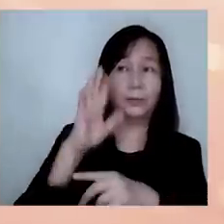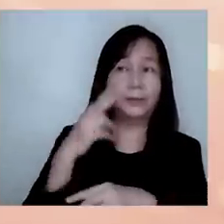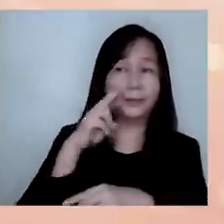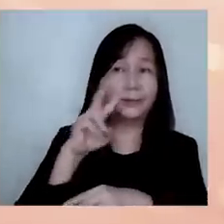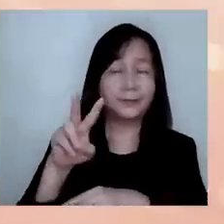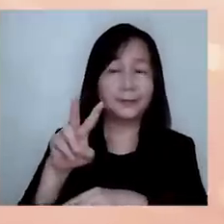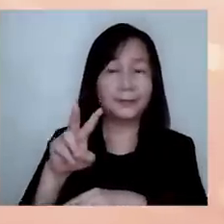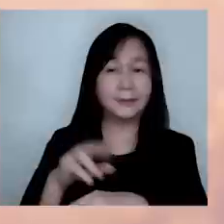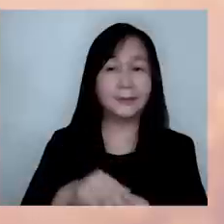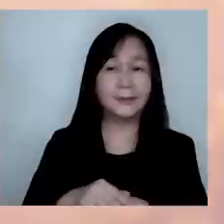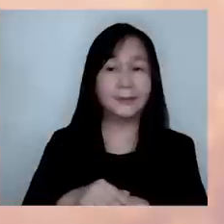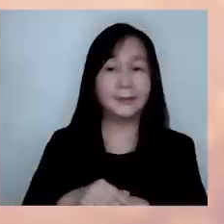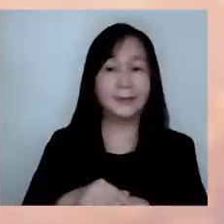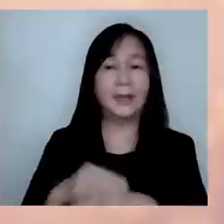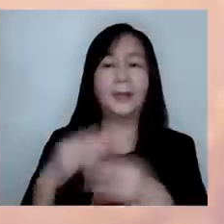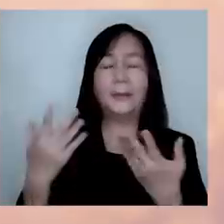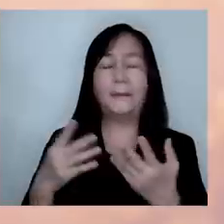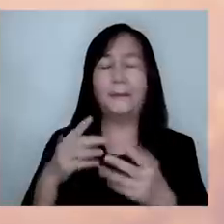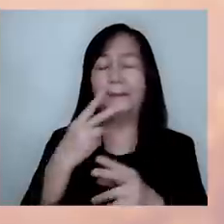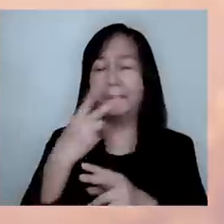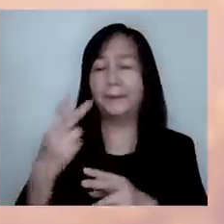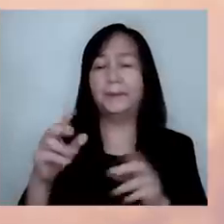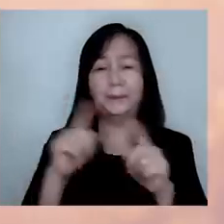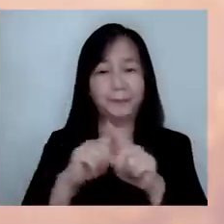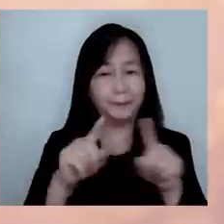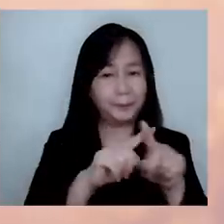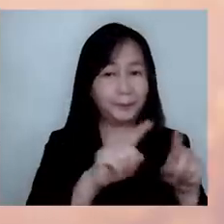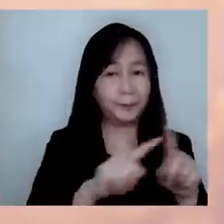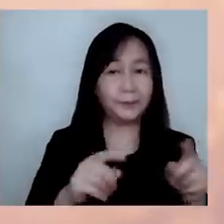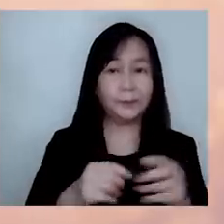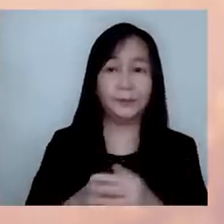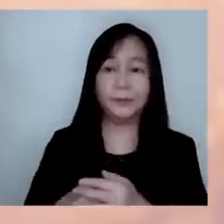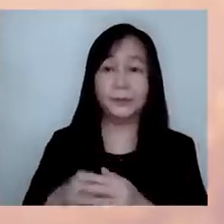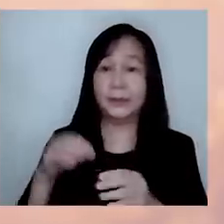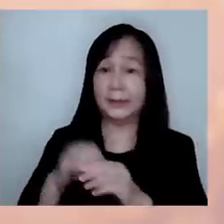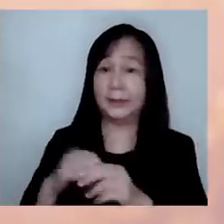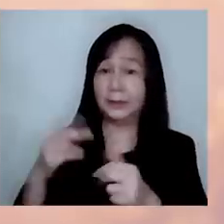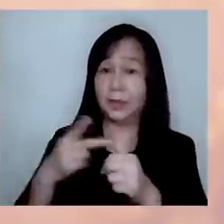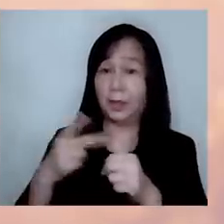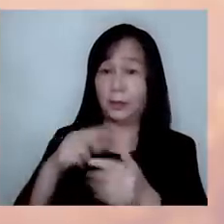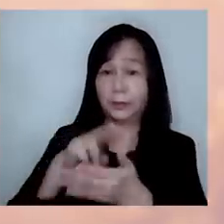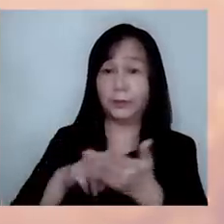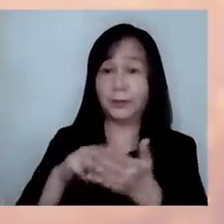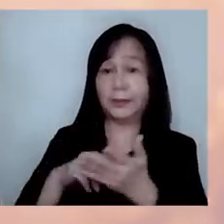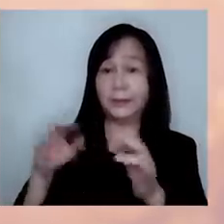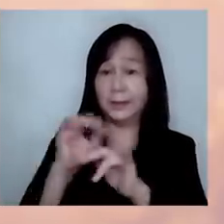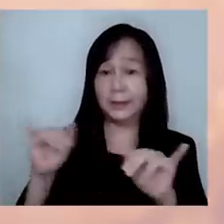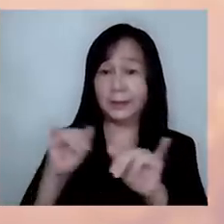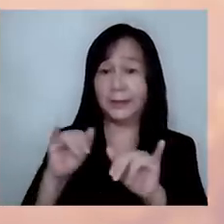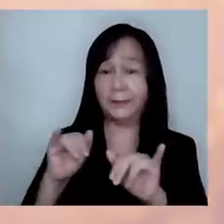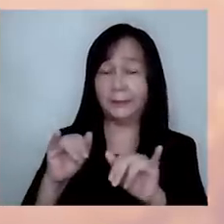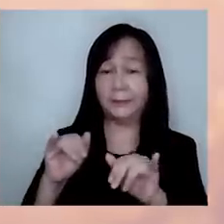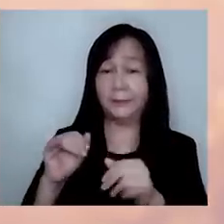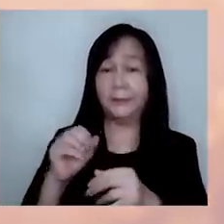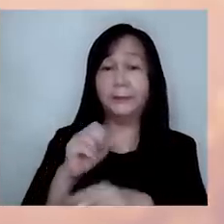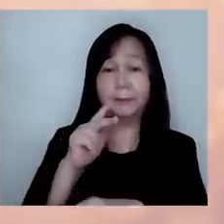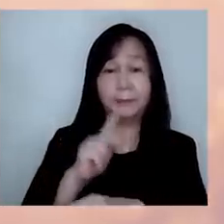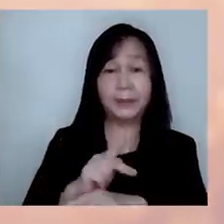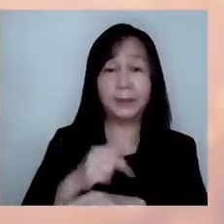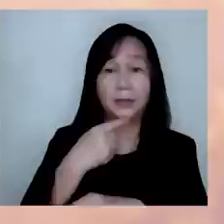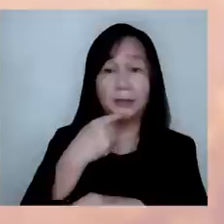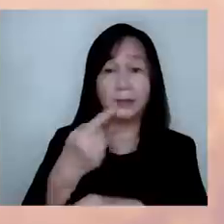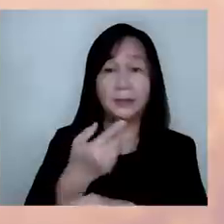differently in the second reading the same Saint Peter tells us again to look